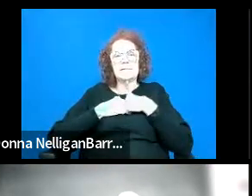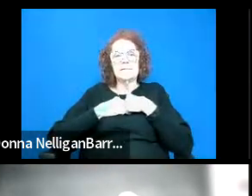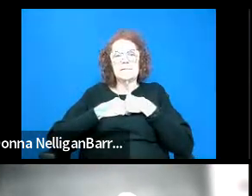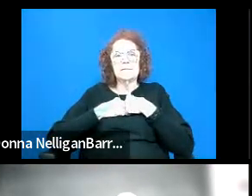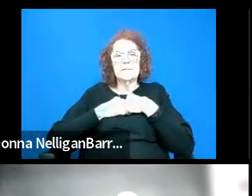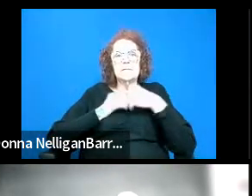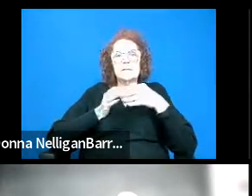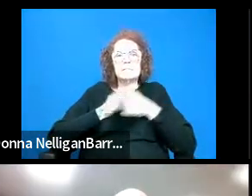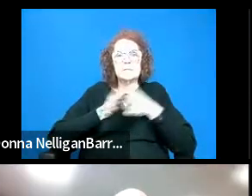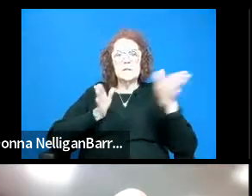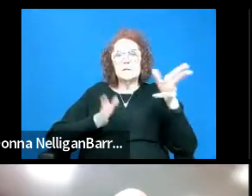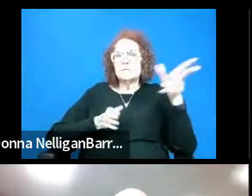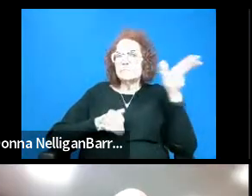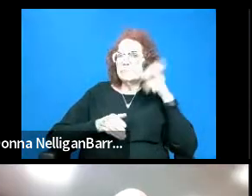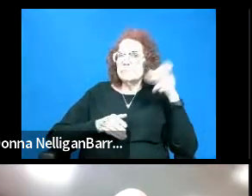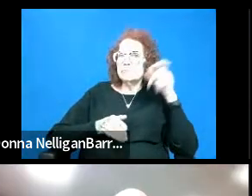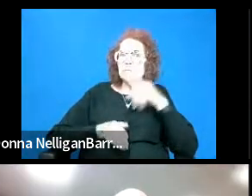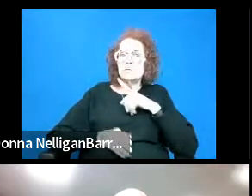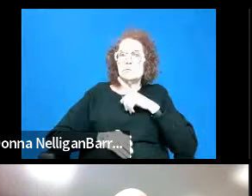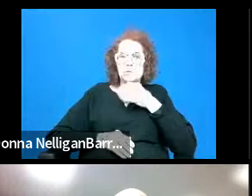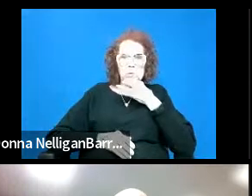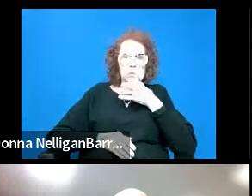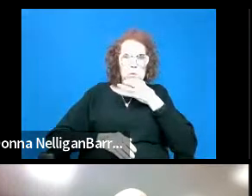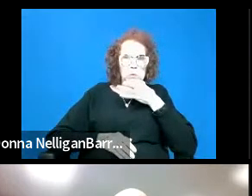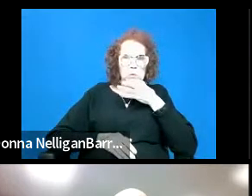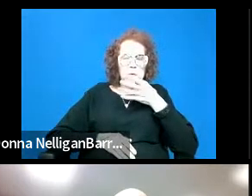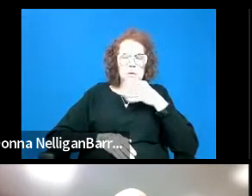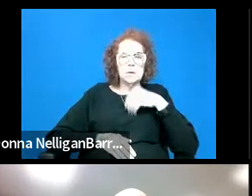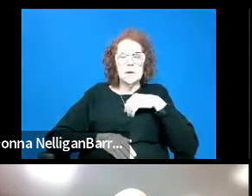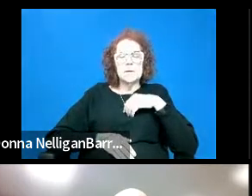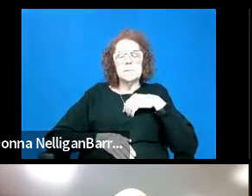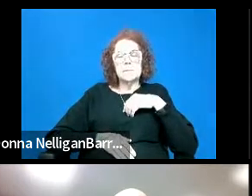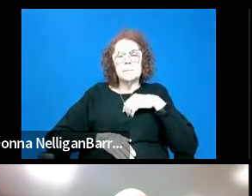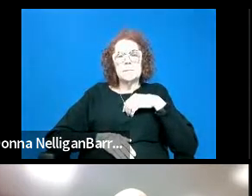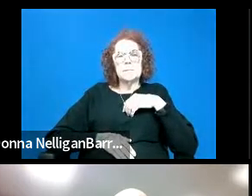say. Any additional questions before we wrap?